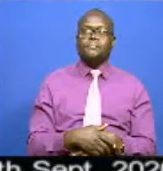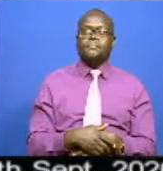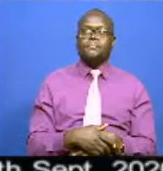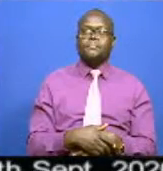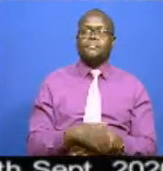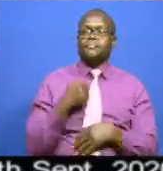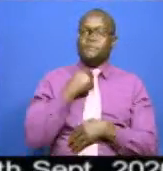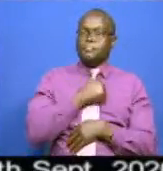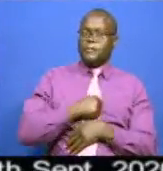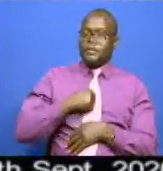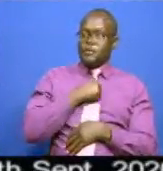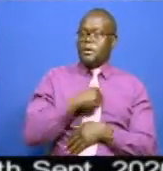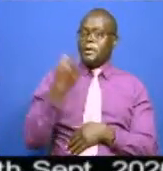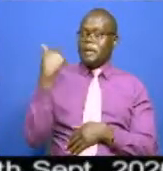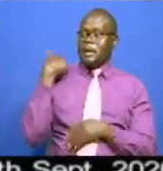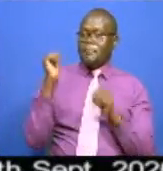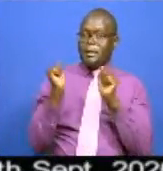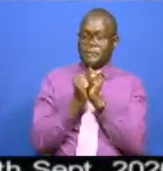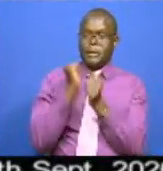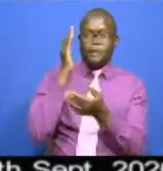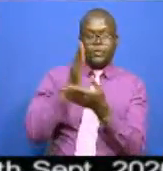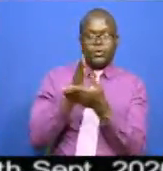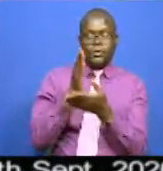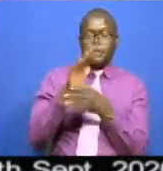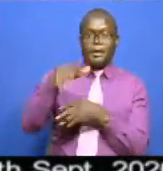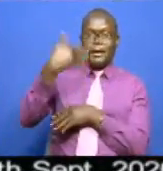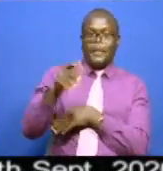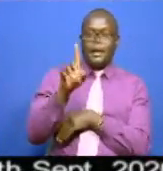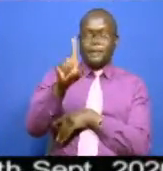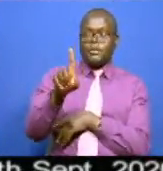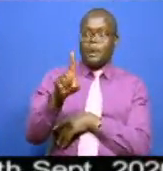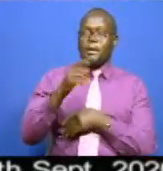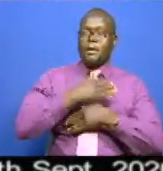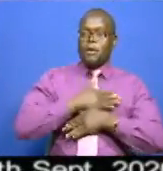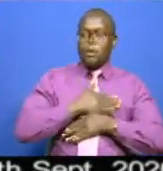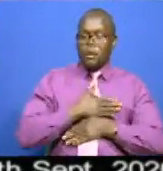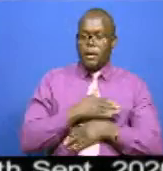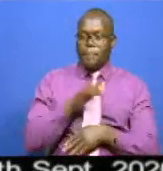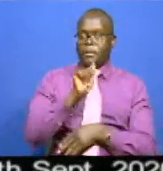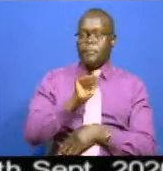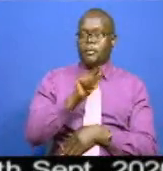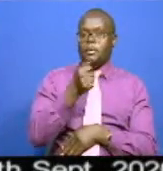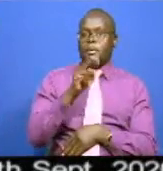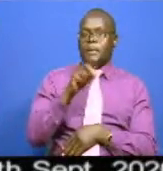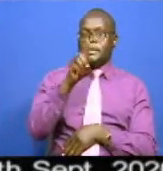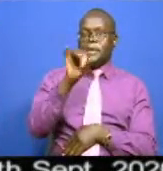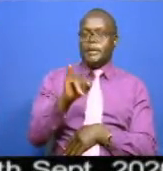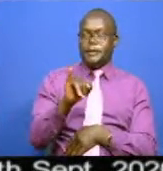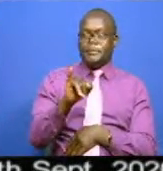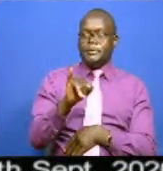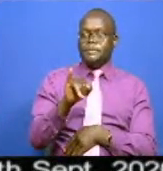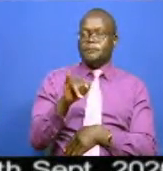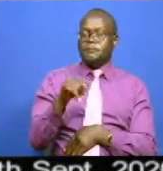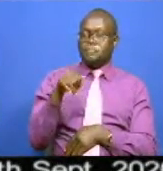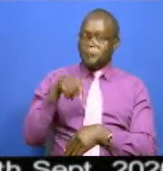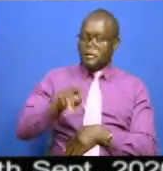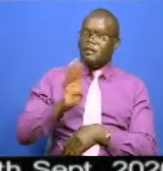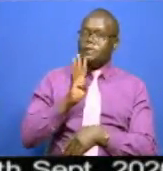Oh, sorry, you are number 10 actually. The next one is Honorable Atandi on the request. Have you also